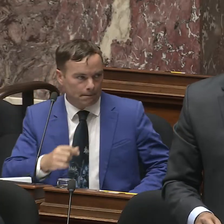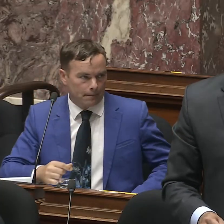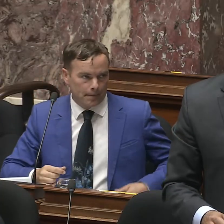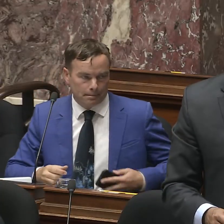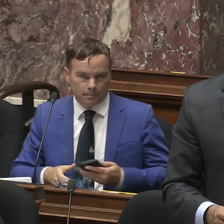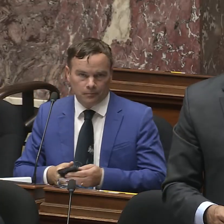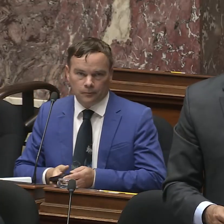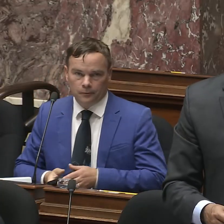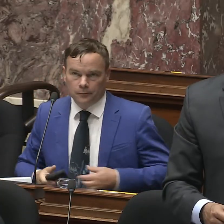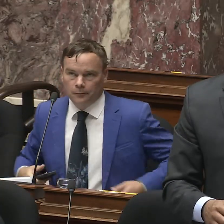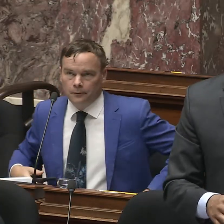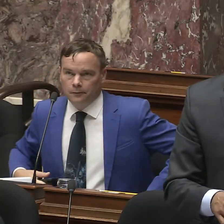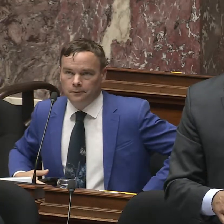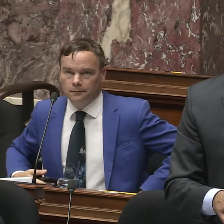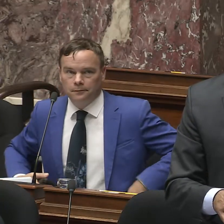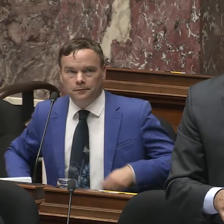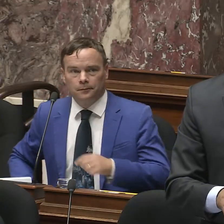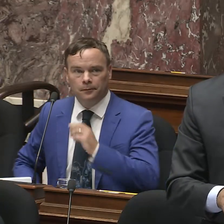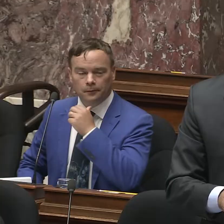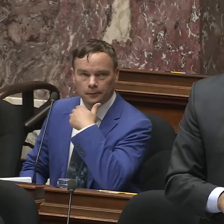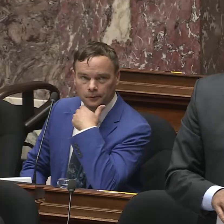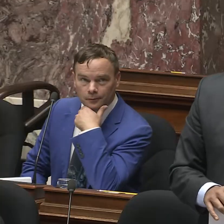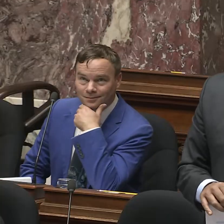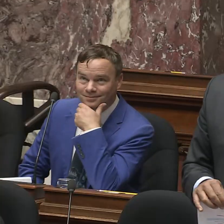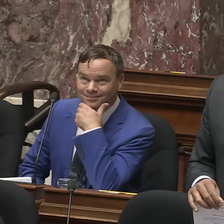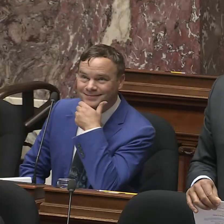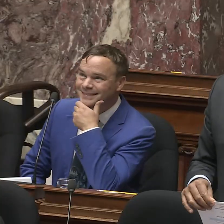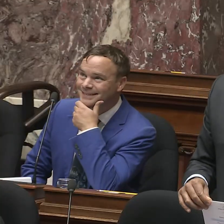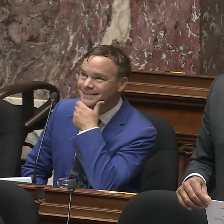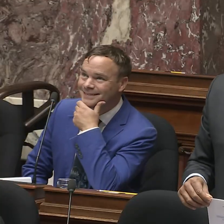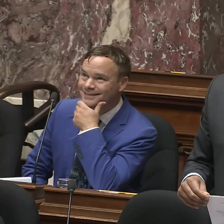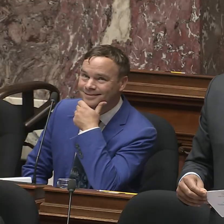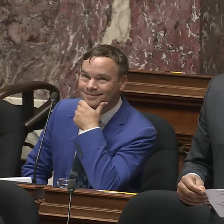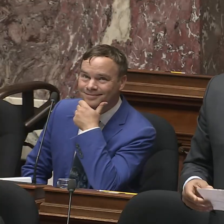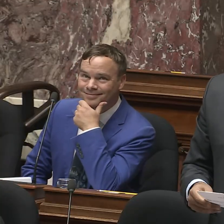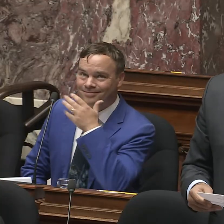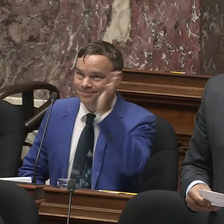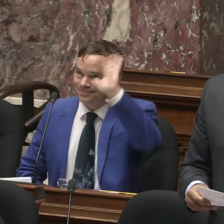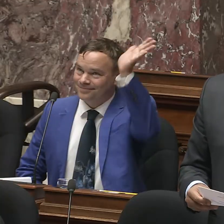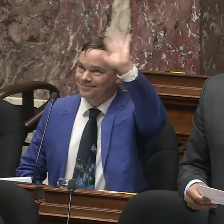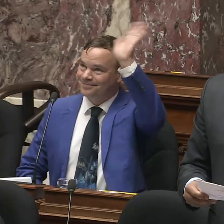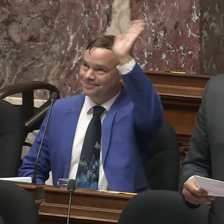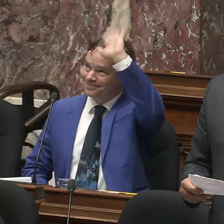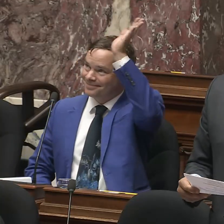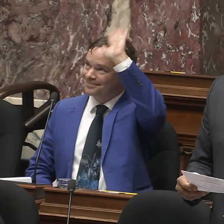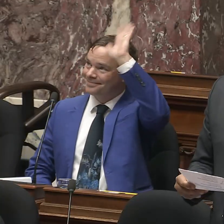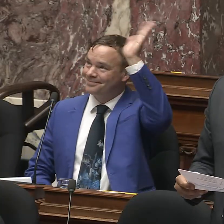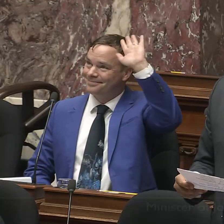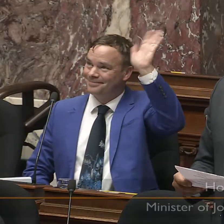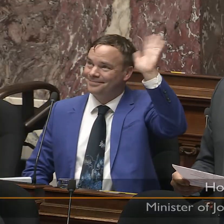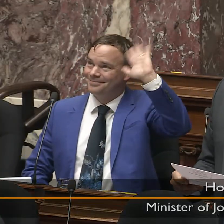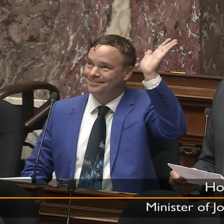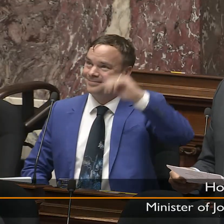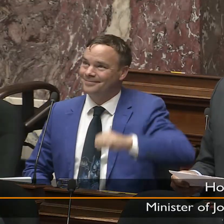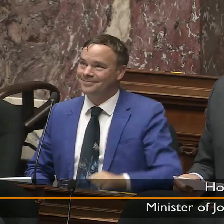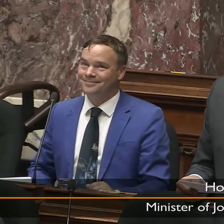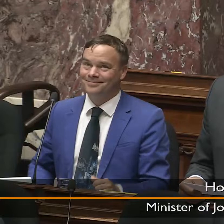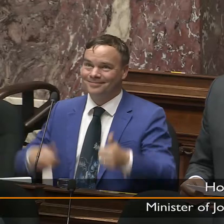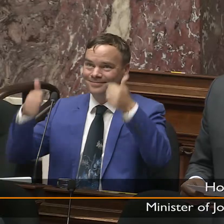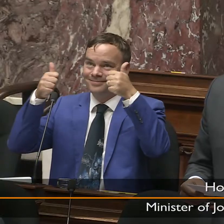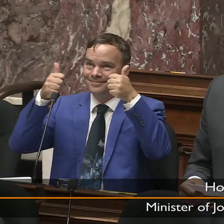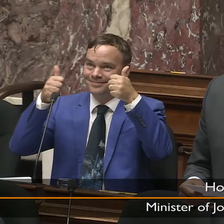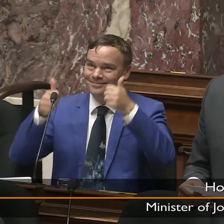proceed. Thank you, Honourable Speaker. We have students here from Hillcrest Elementary School, and they are excited to be